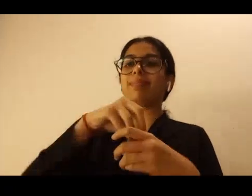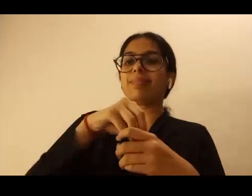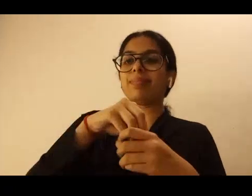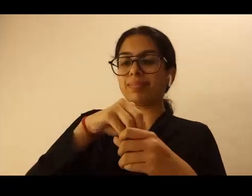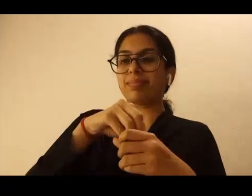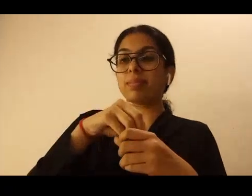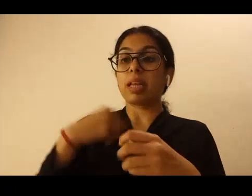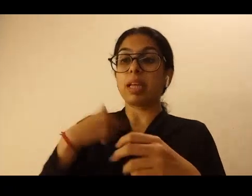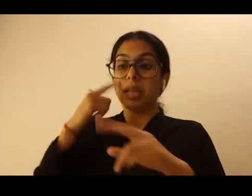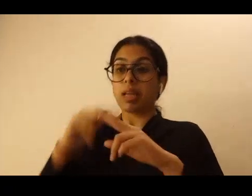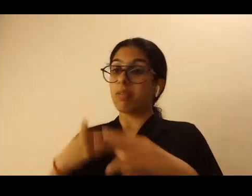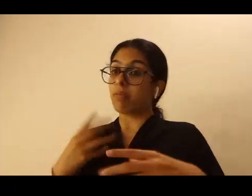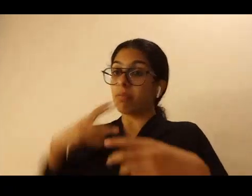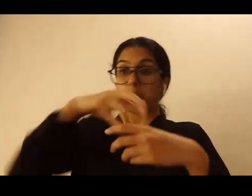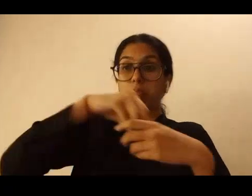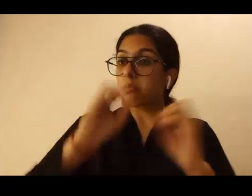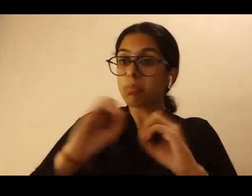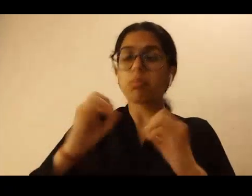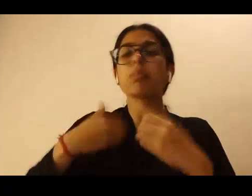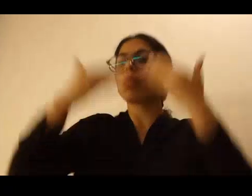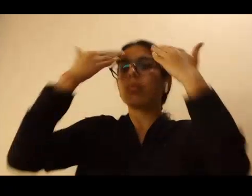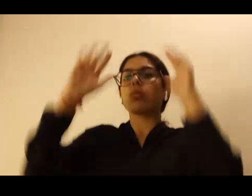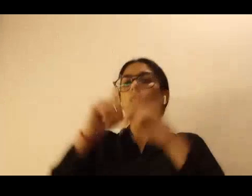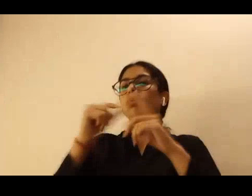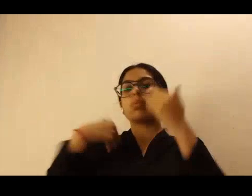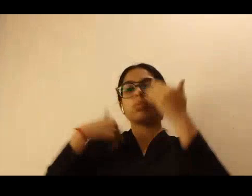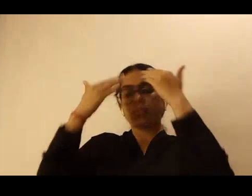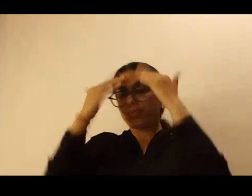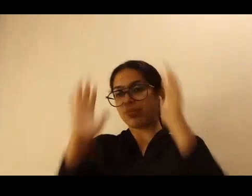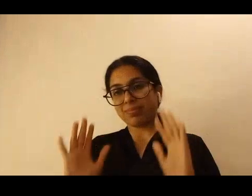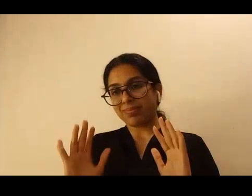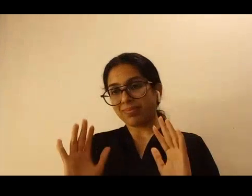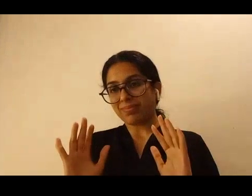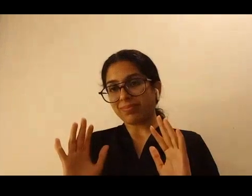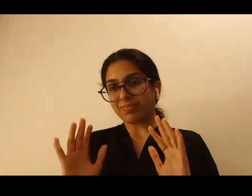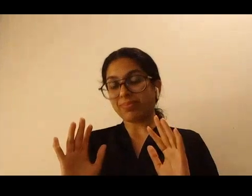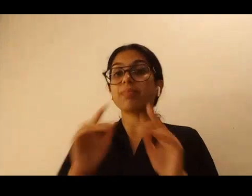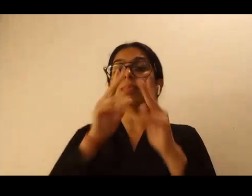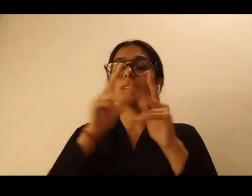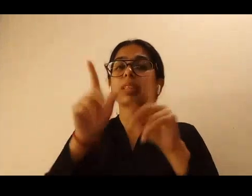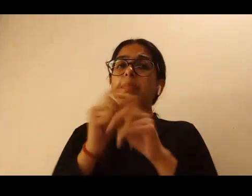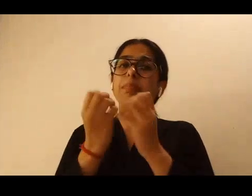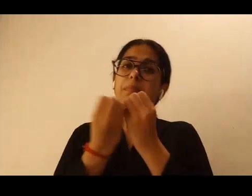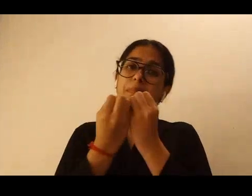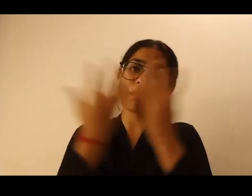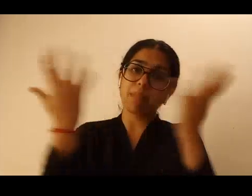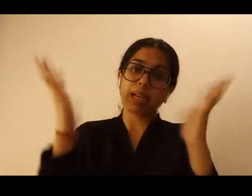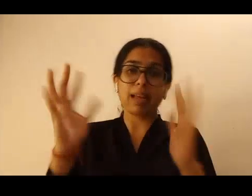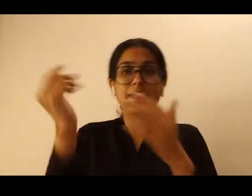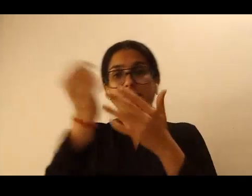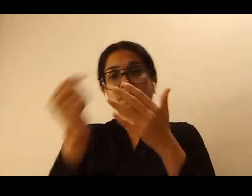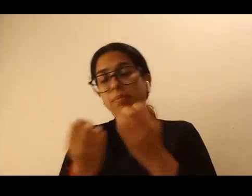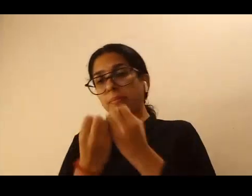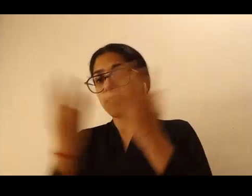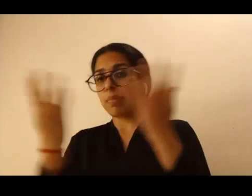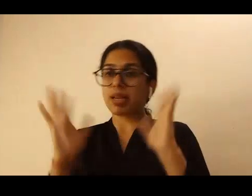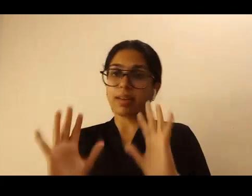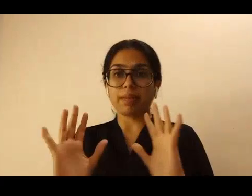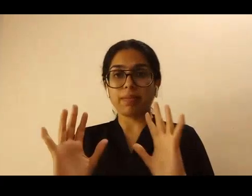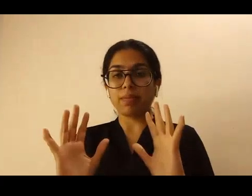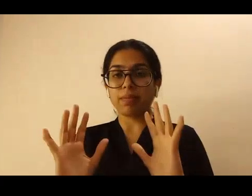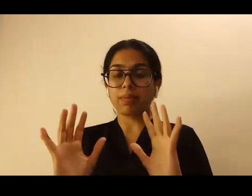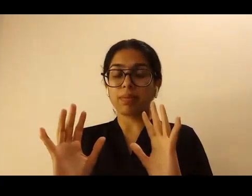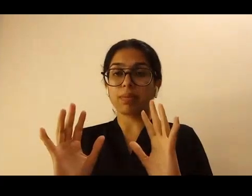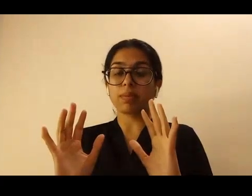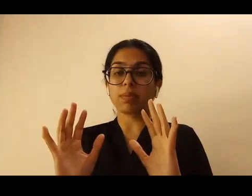there are a lot of things which are simple, which everyone can and should do, right?